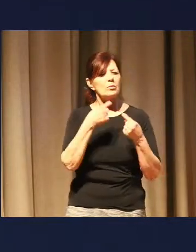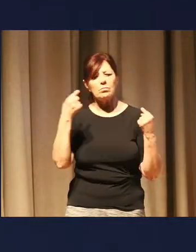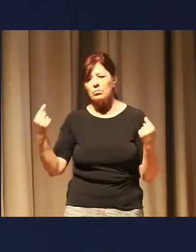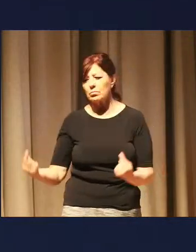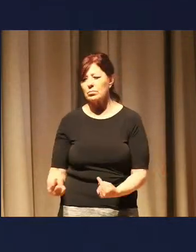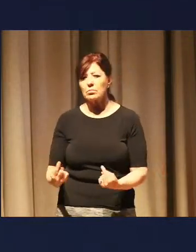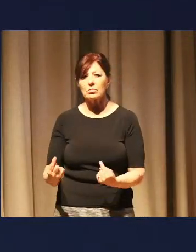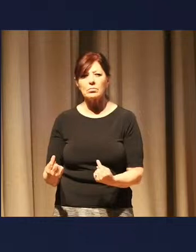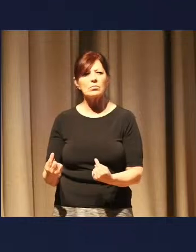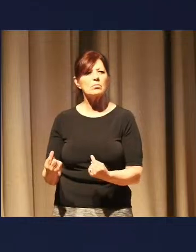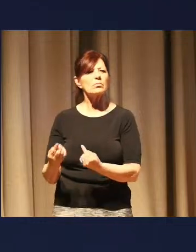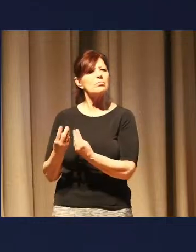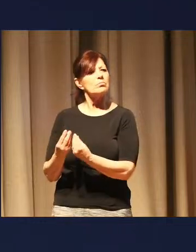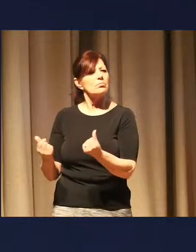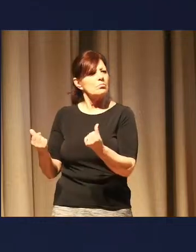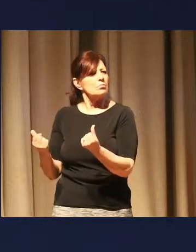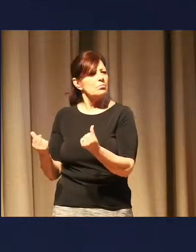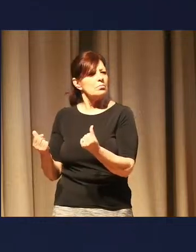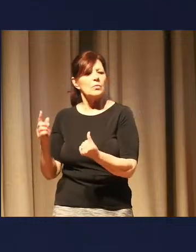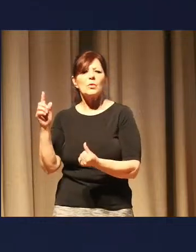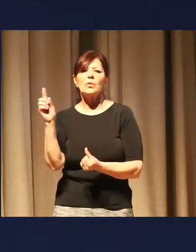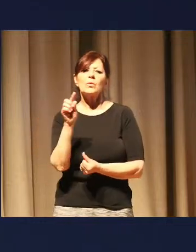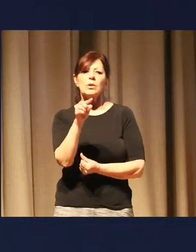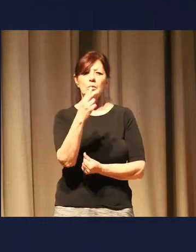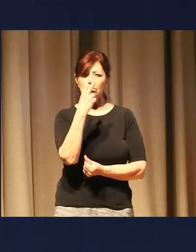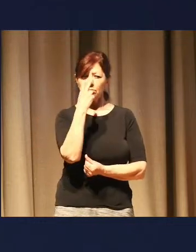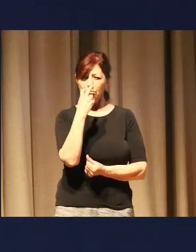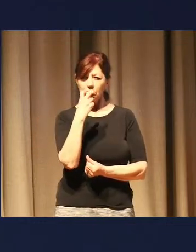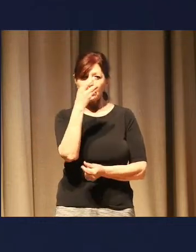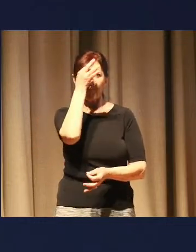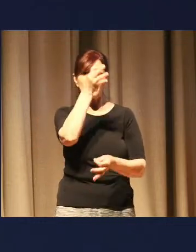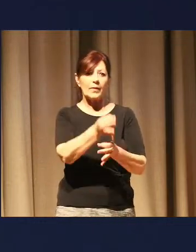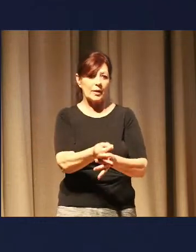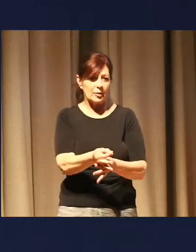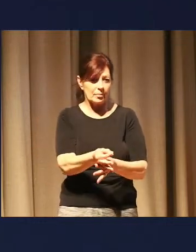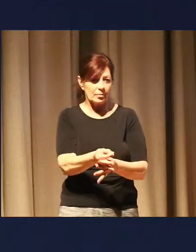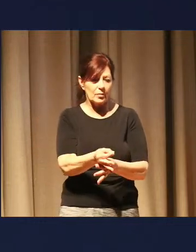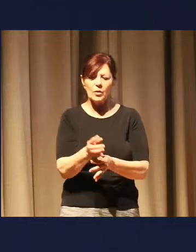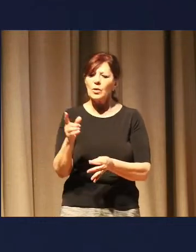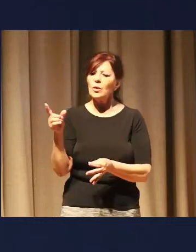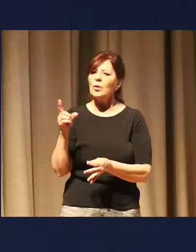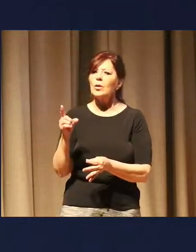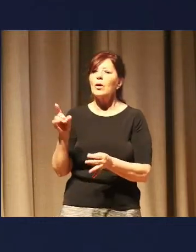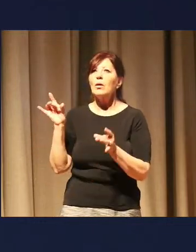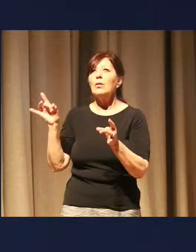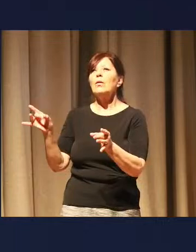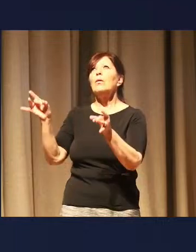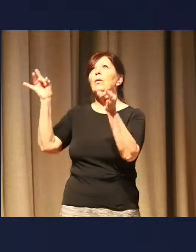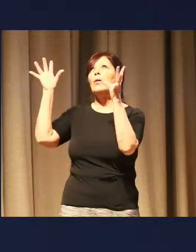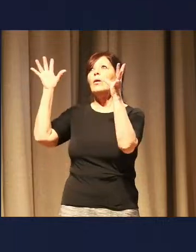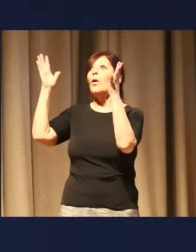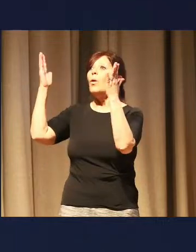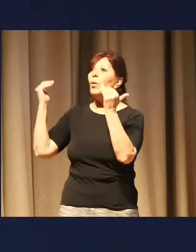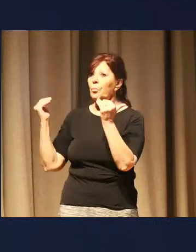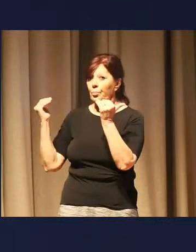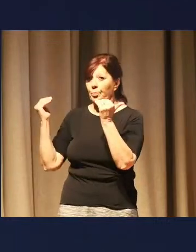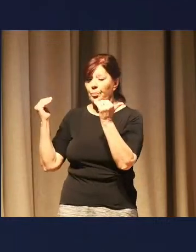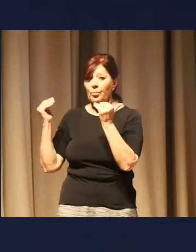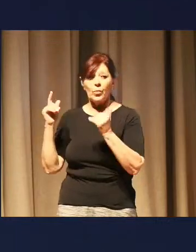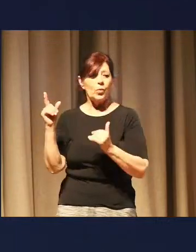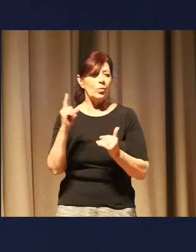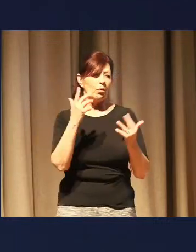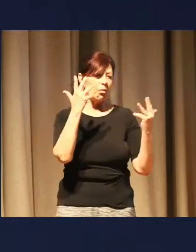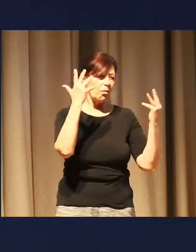injury, pardon. Where there is doubt, faith. Where there's despair, hope. Where